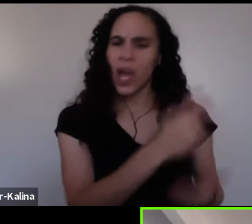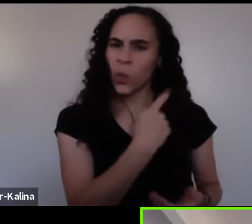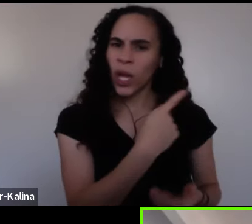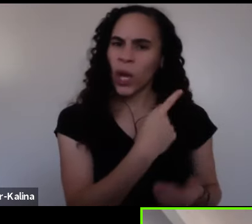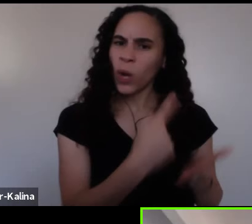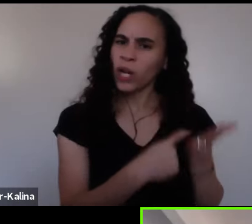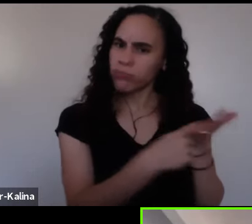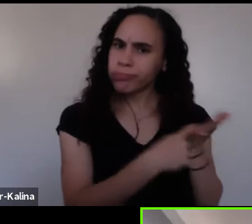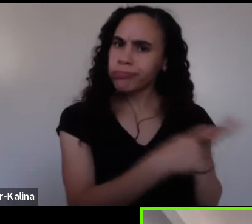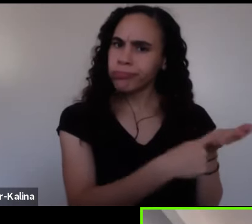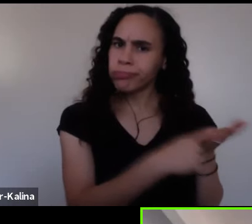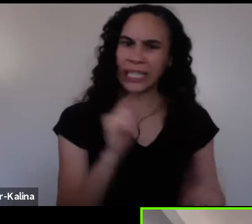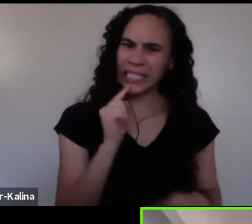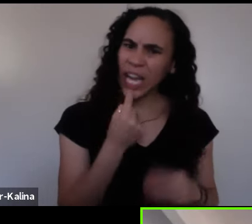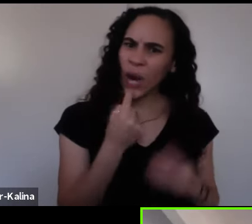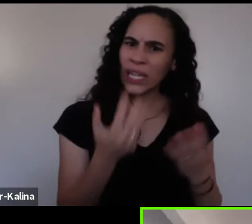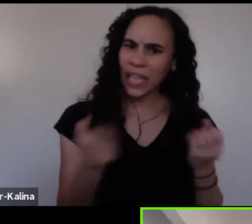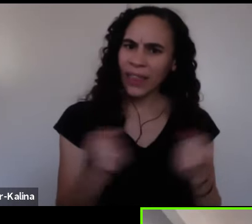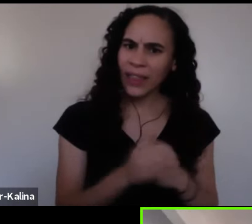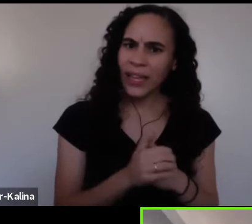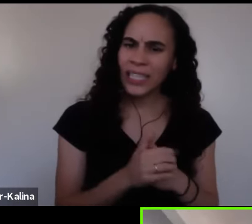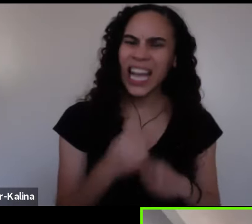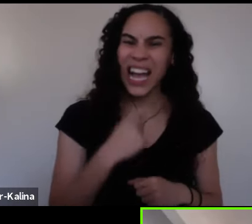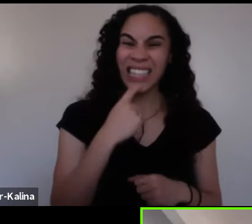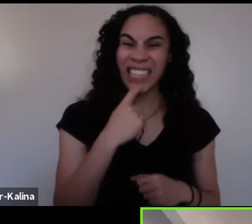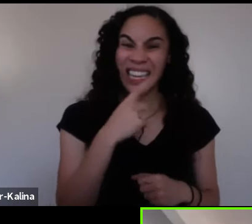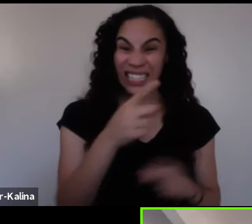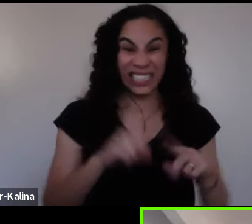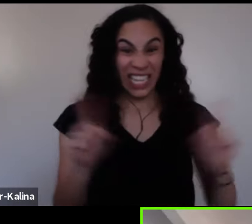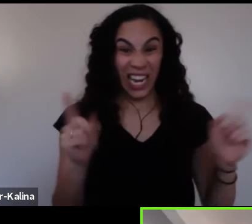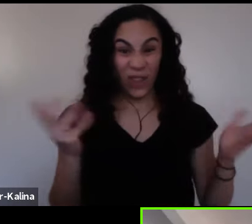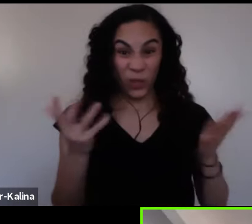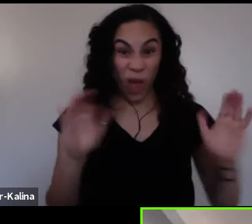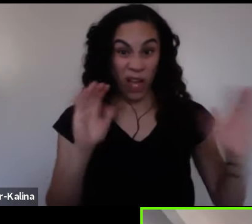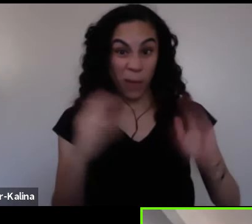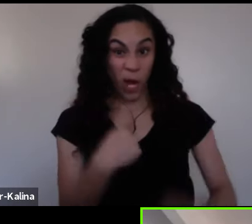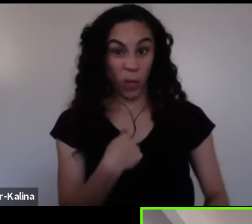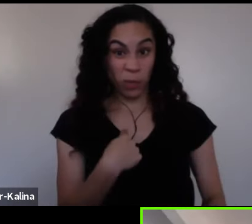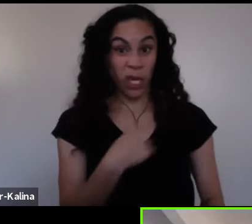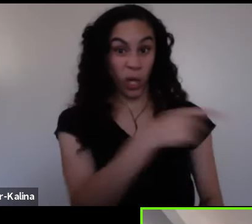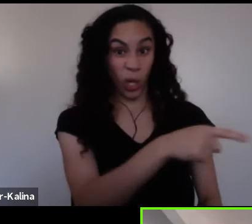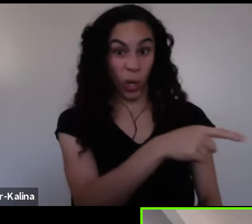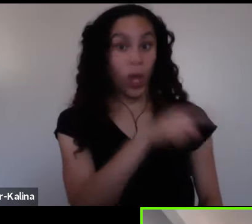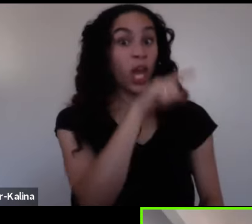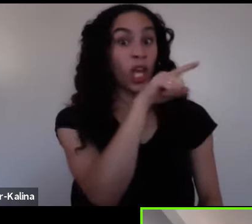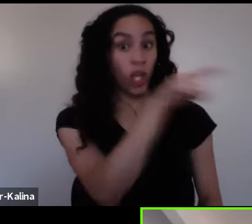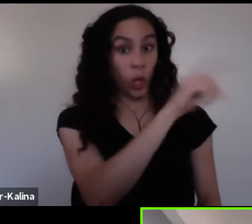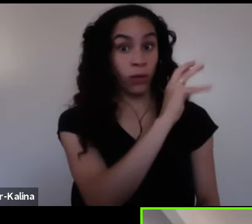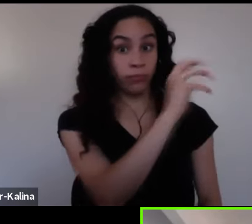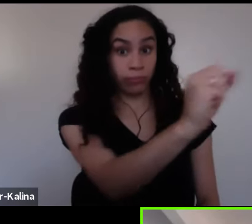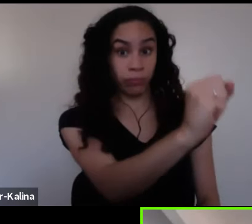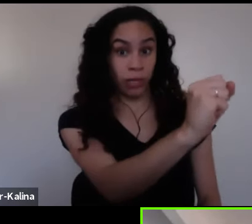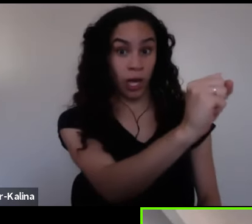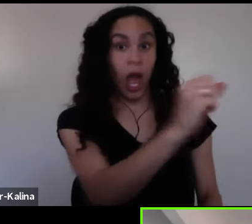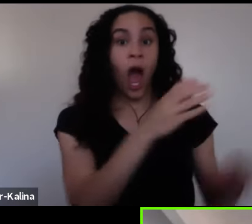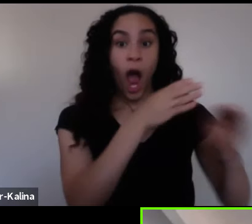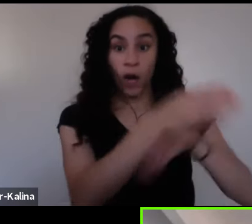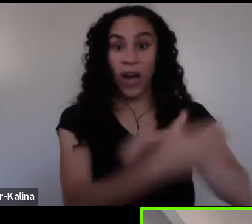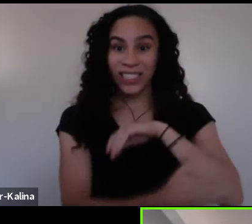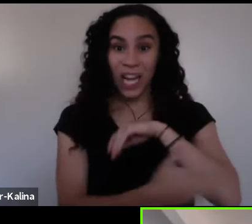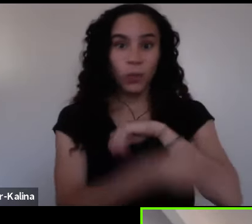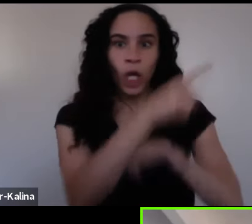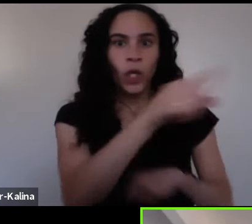And I was like, yeah, one of the differences for you and I is that when you take a cross country trip, you're not looking for